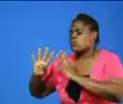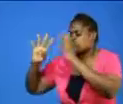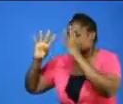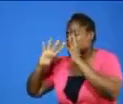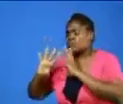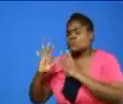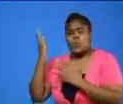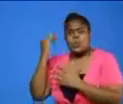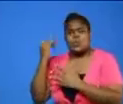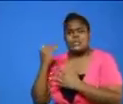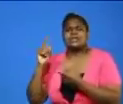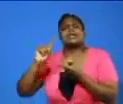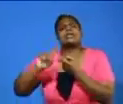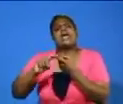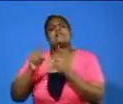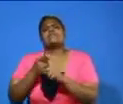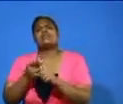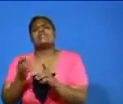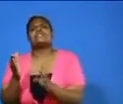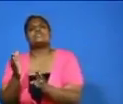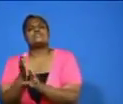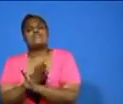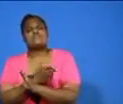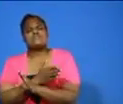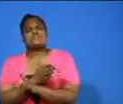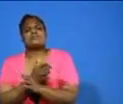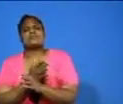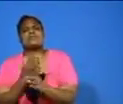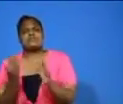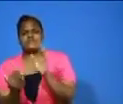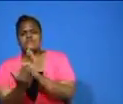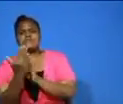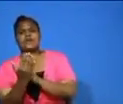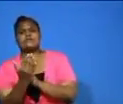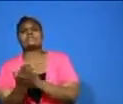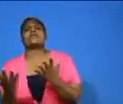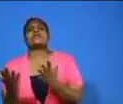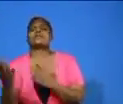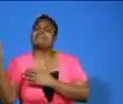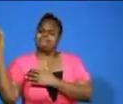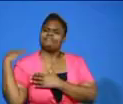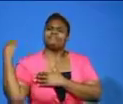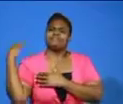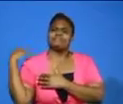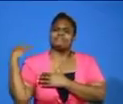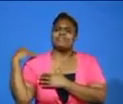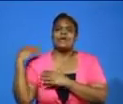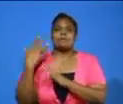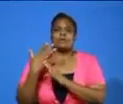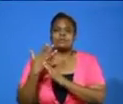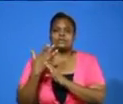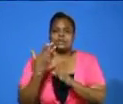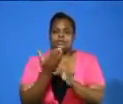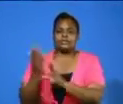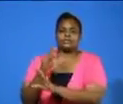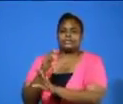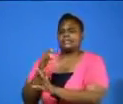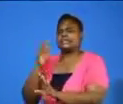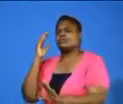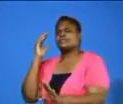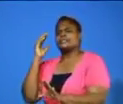you have friends who, before your face, they will pat you on the back, but behind your back, they will stab you in the